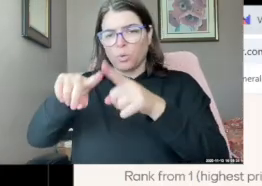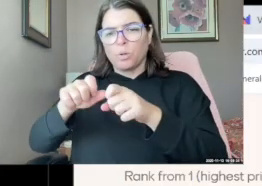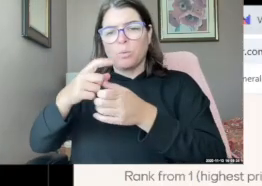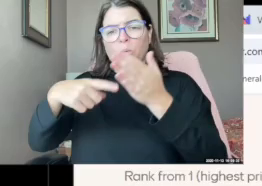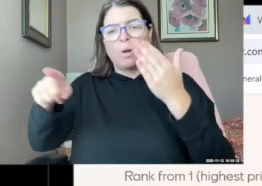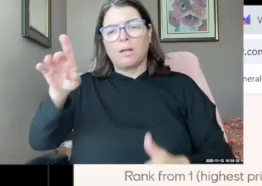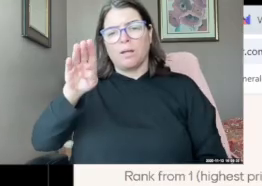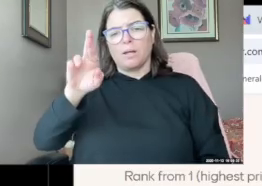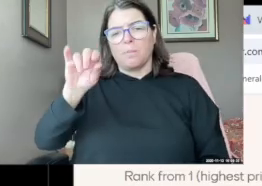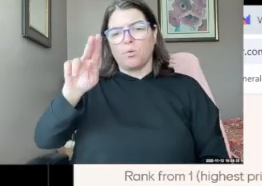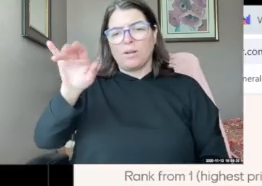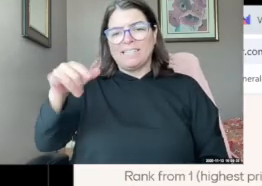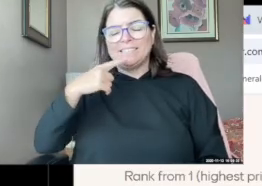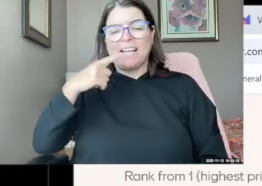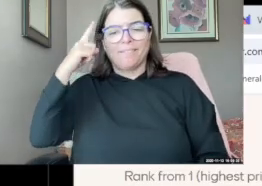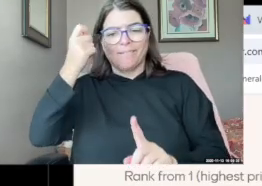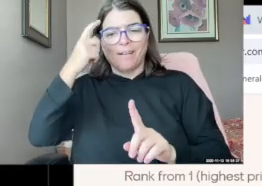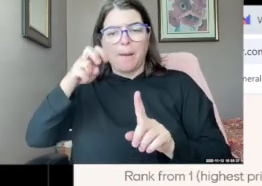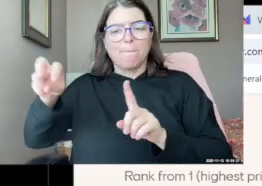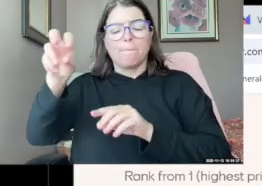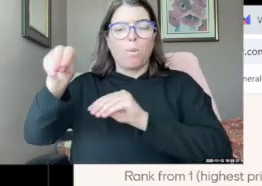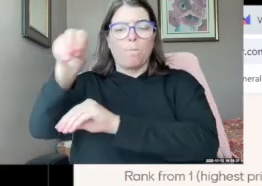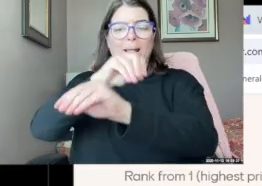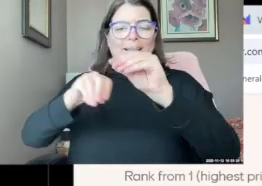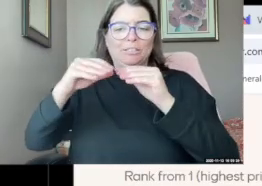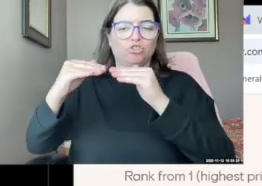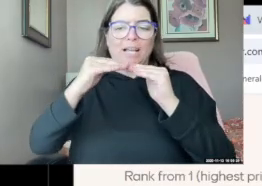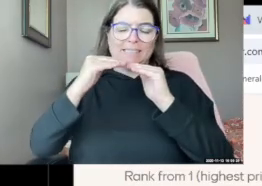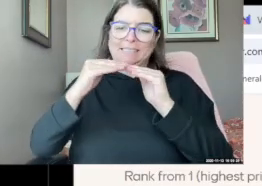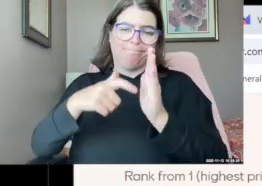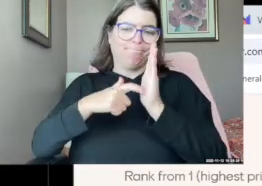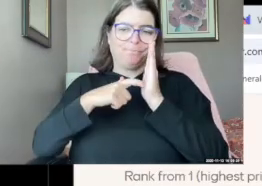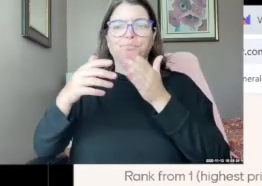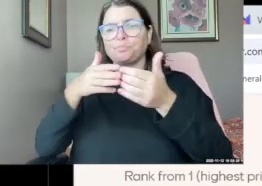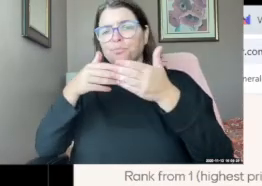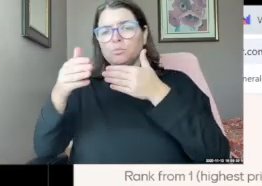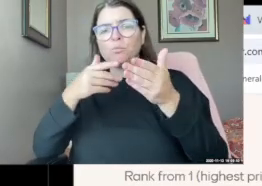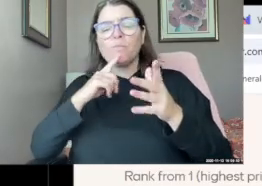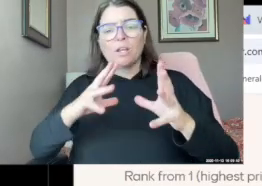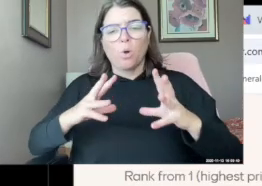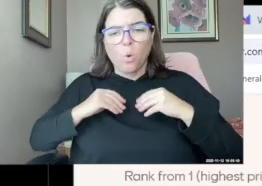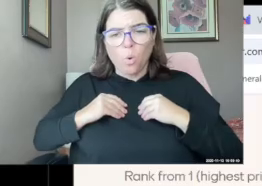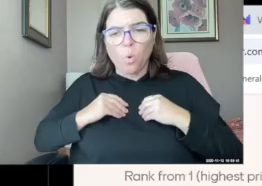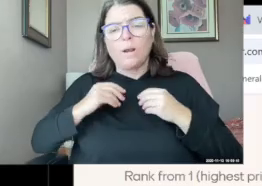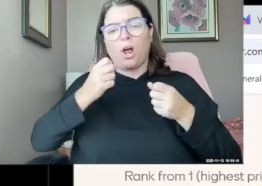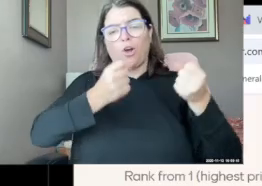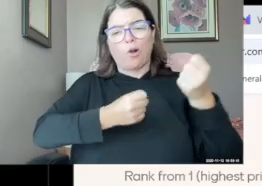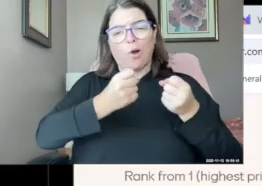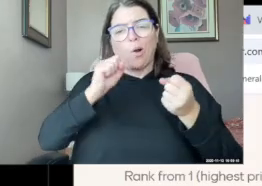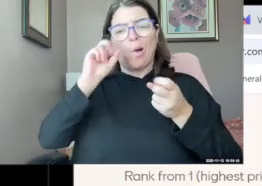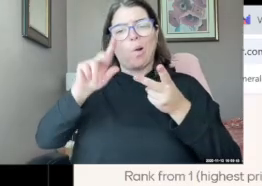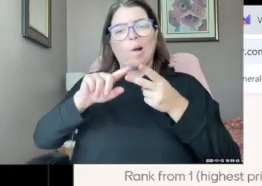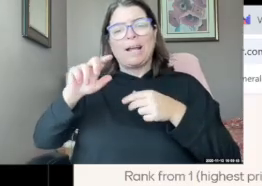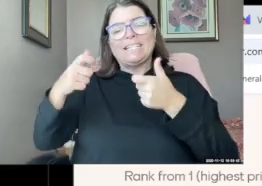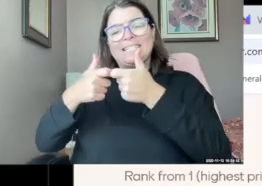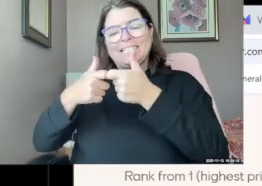necessities. Transportation is one of those. I agree with what Brittany said about mobility justice. And so, whether